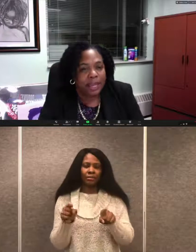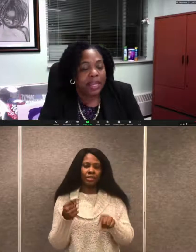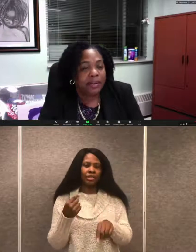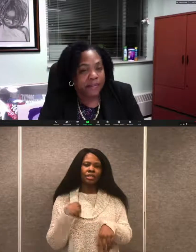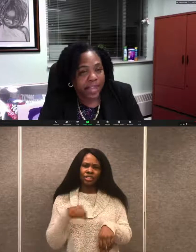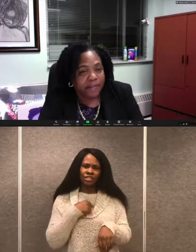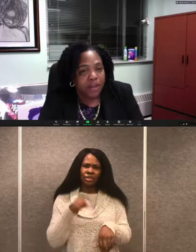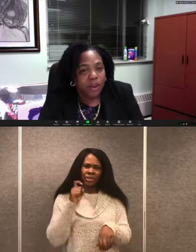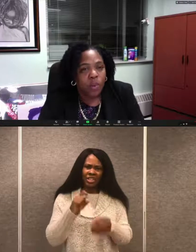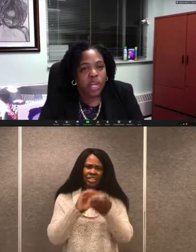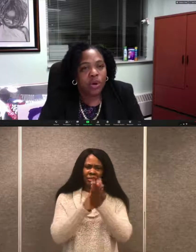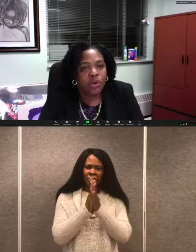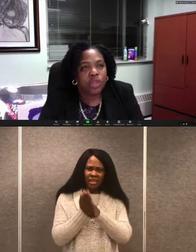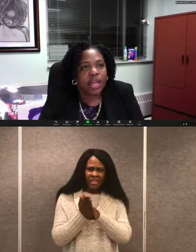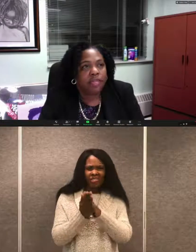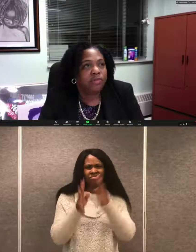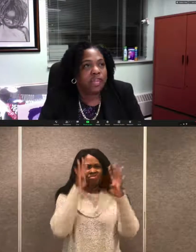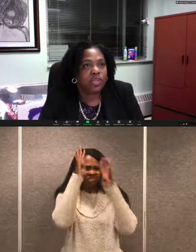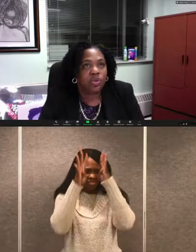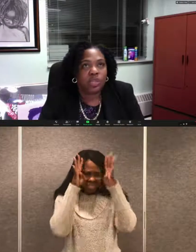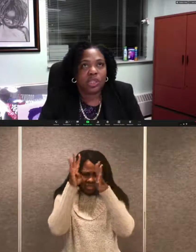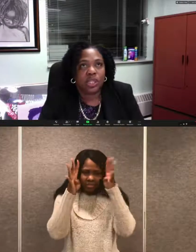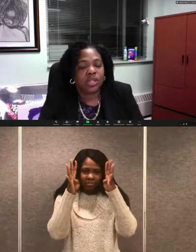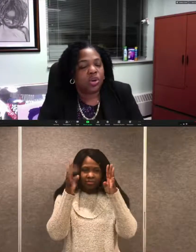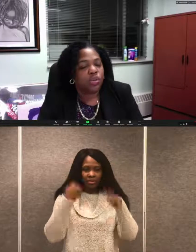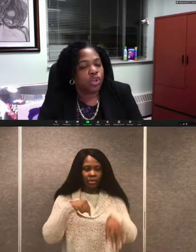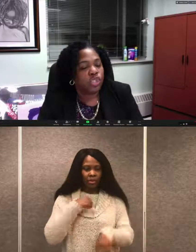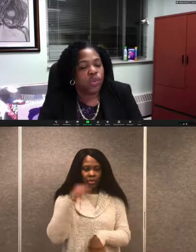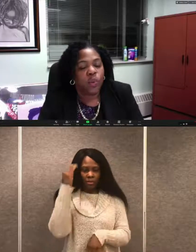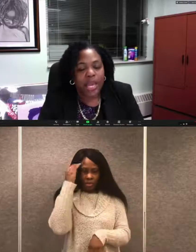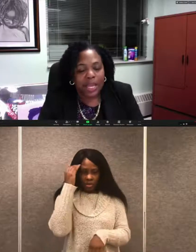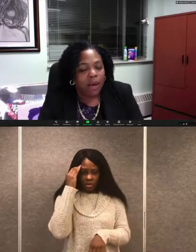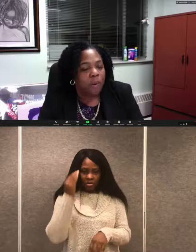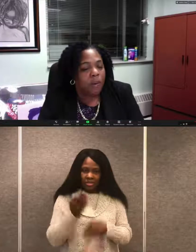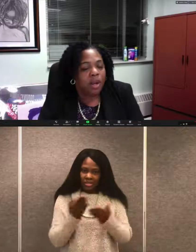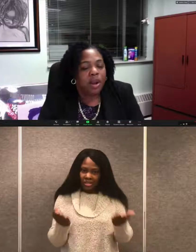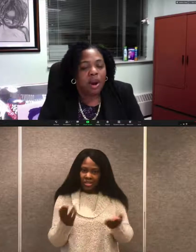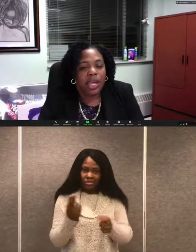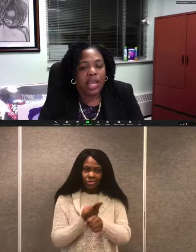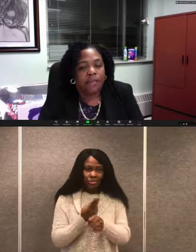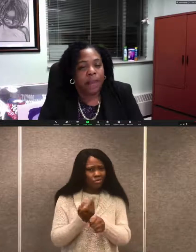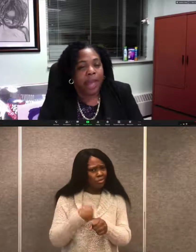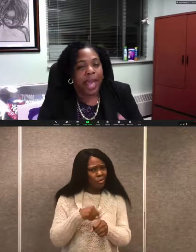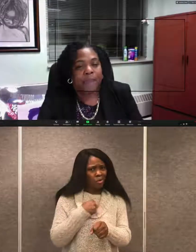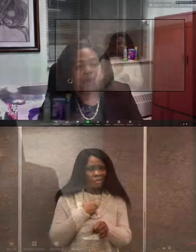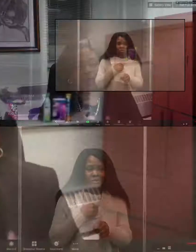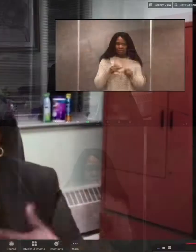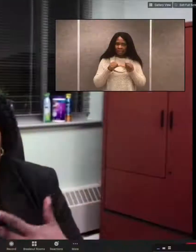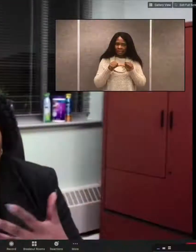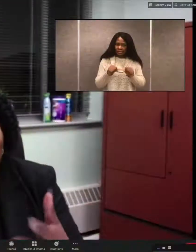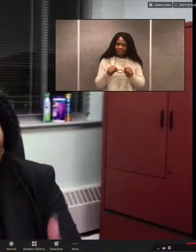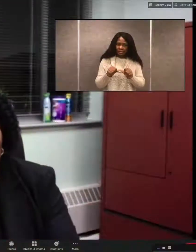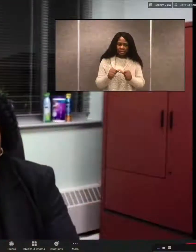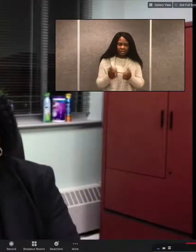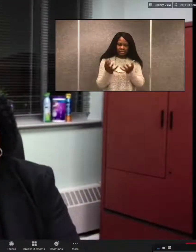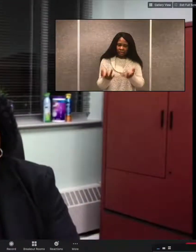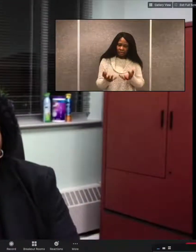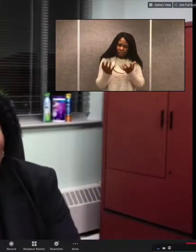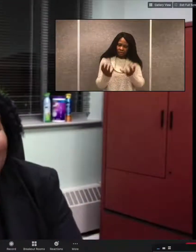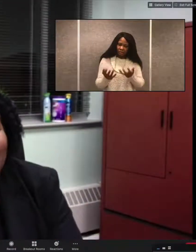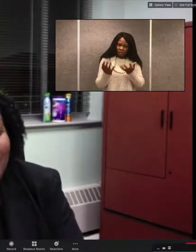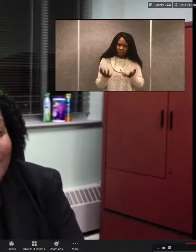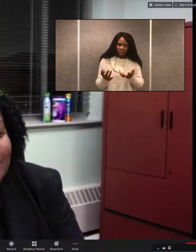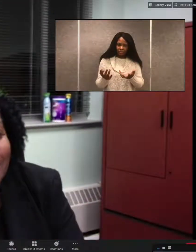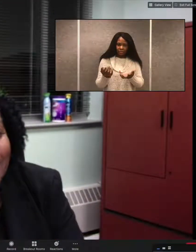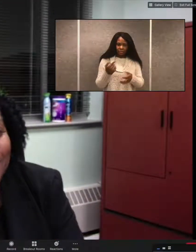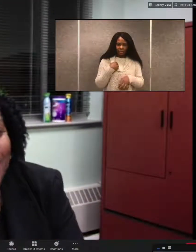to become innovative. We know that the resources, we're still waiting on our laptop. I happen to be watching and looking at